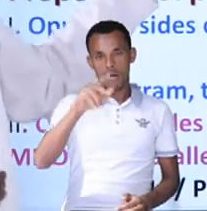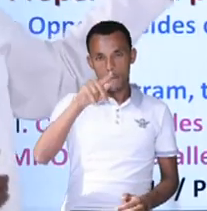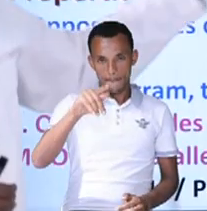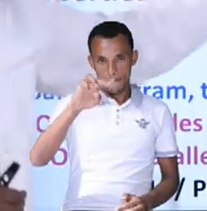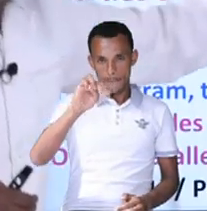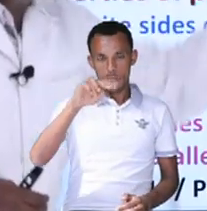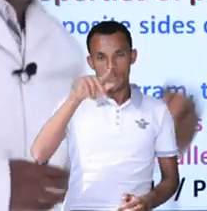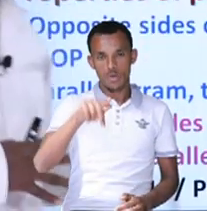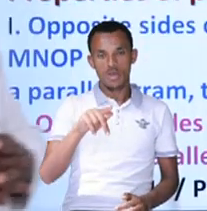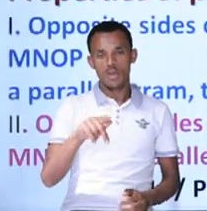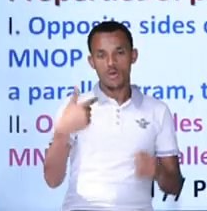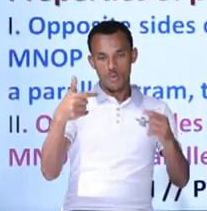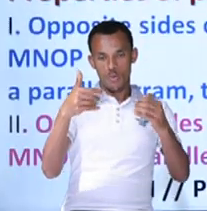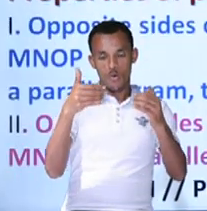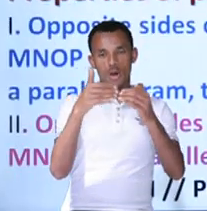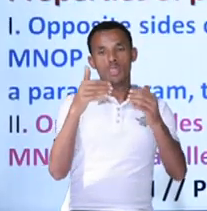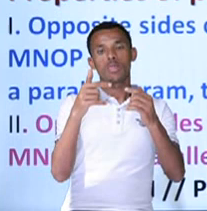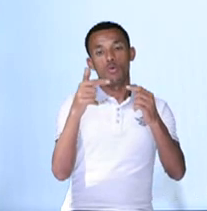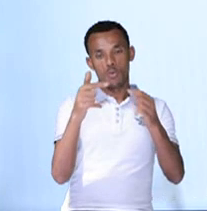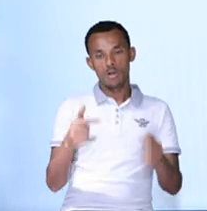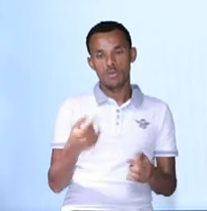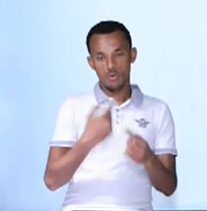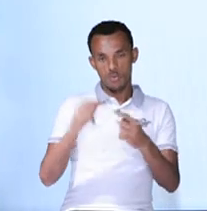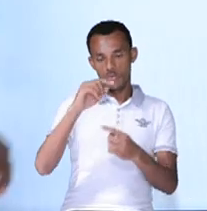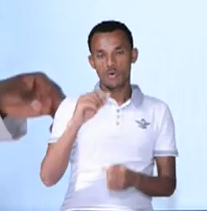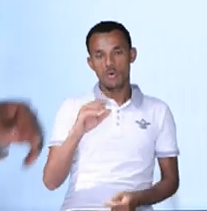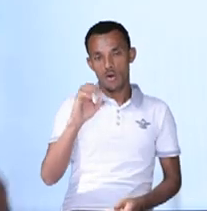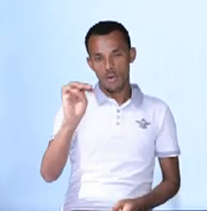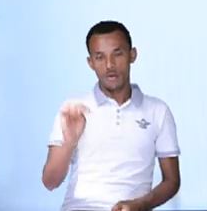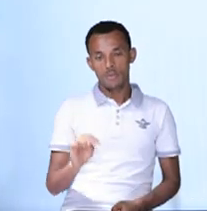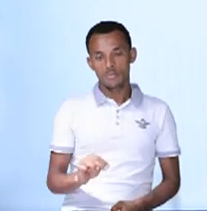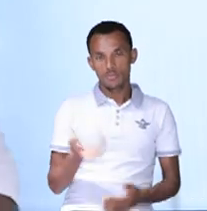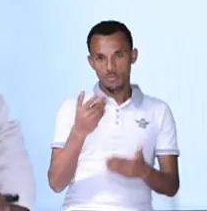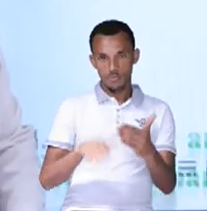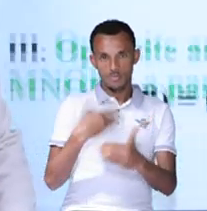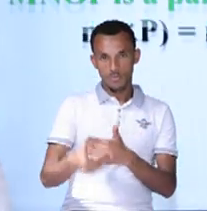ONMP congruent to ON. Then